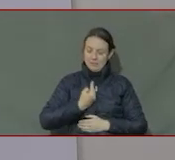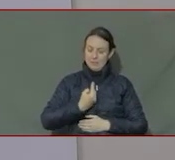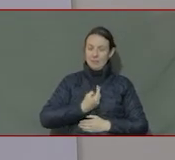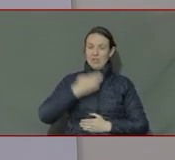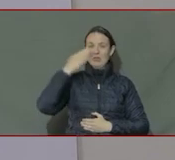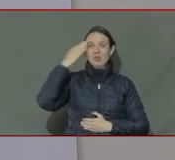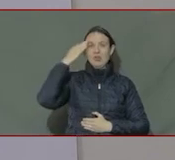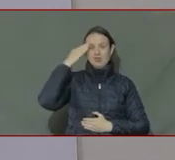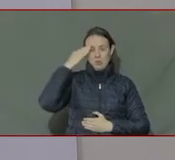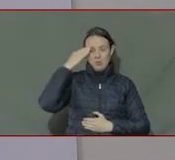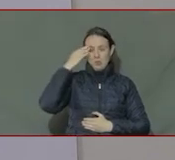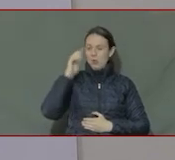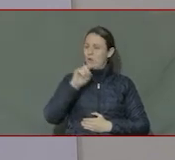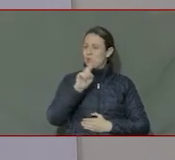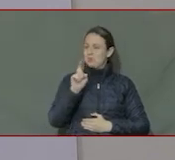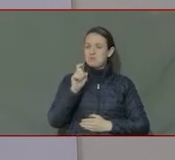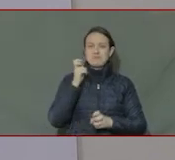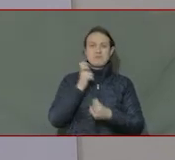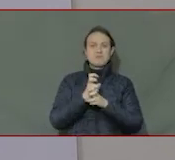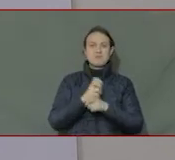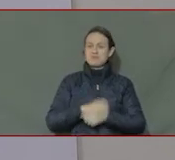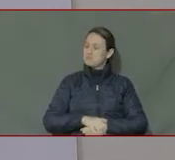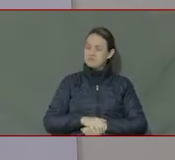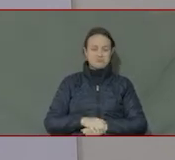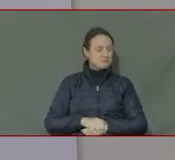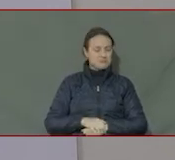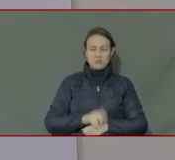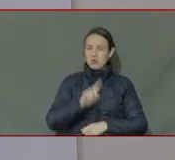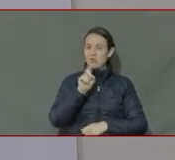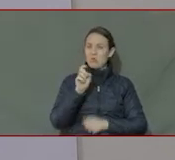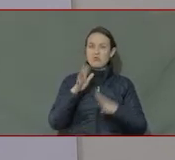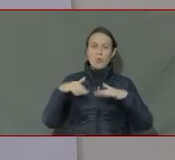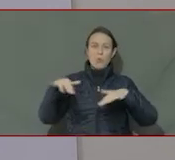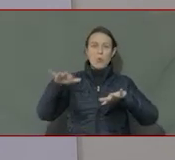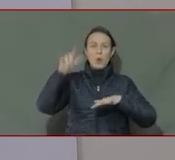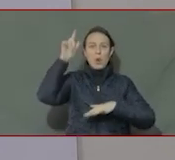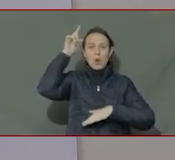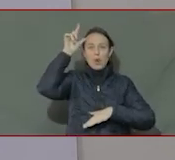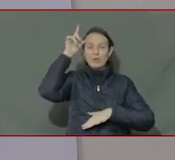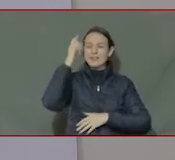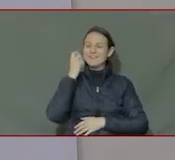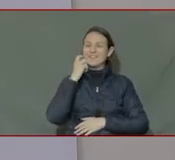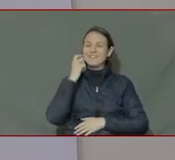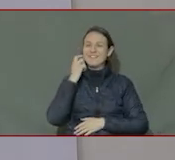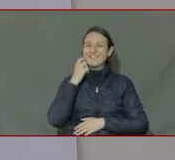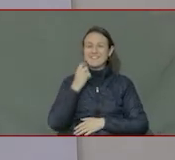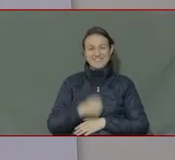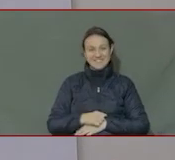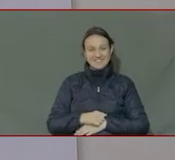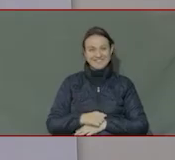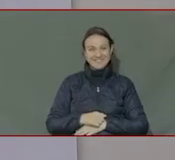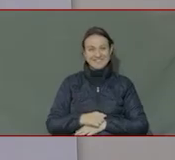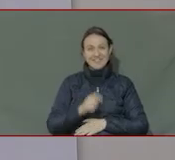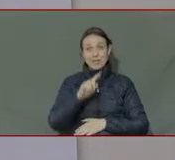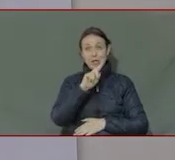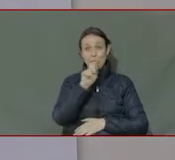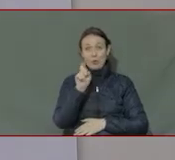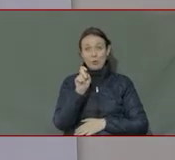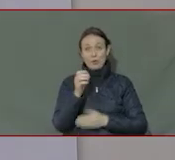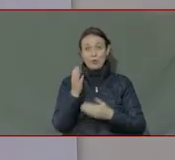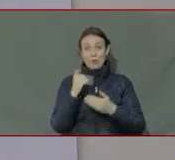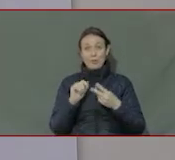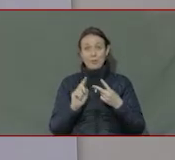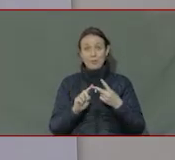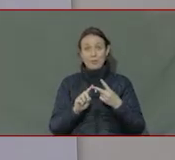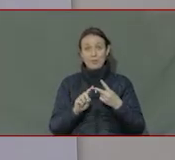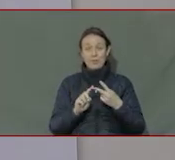there's never a trick question in life sciences. All questions are logical and easy. Look here. And now the next question. What is